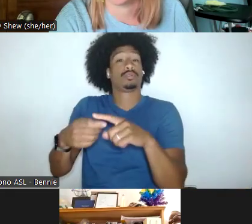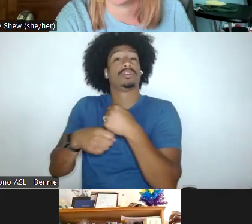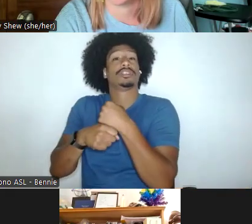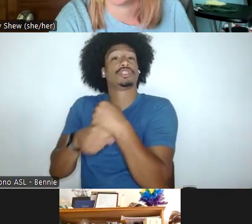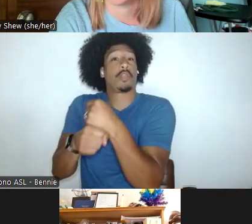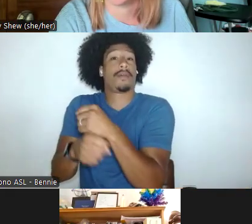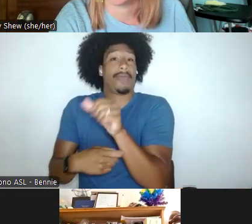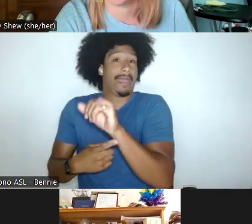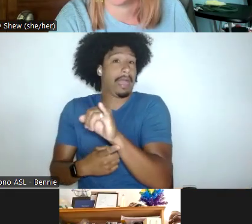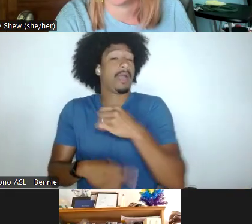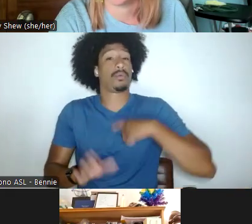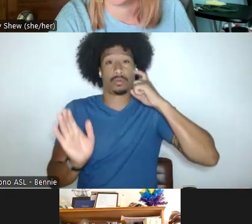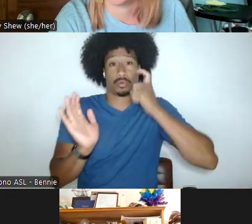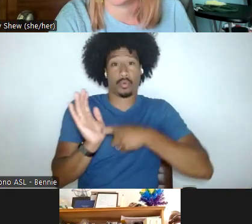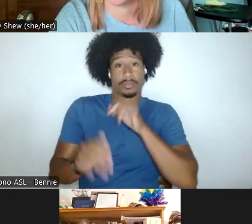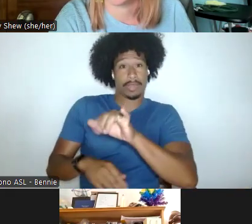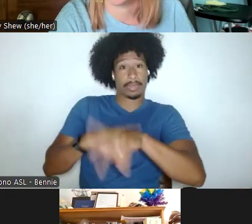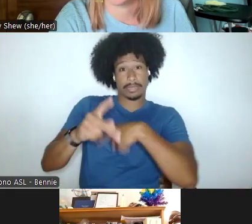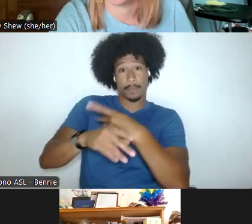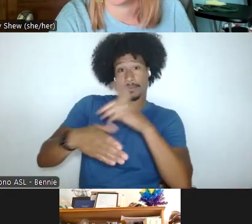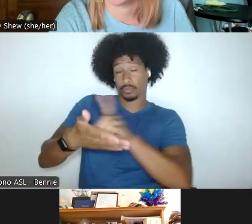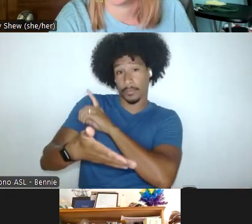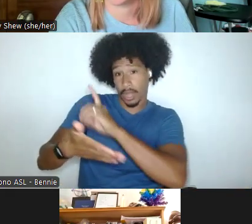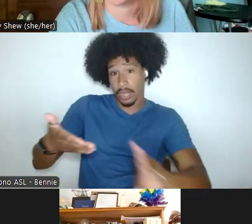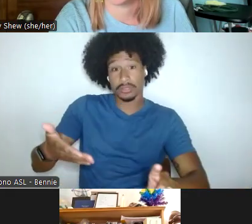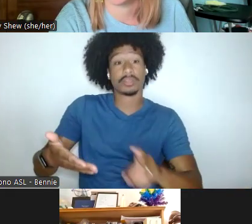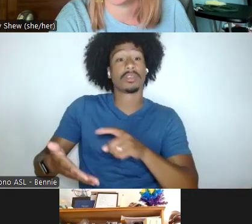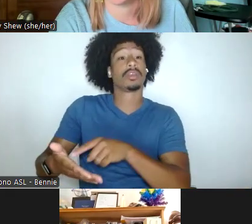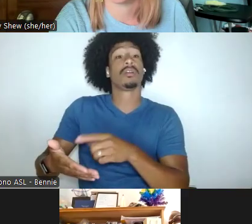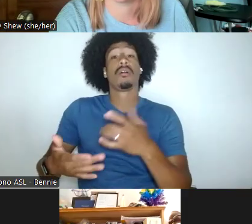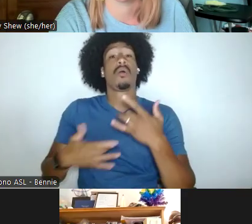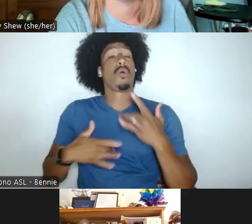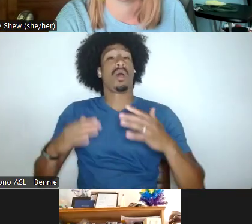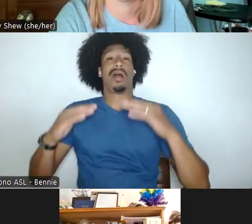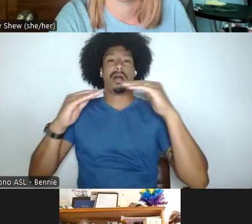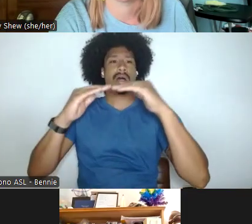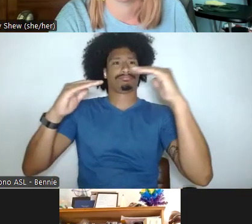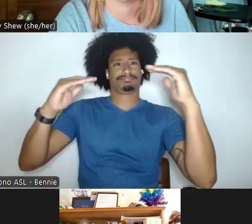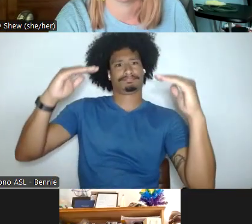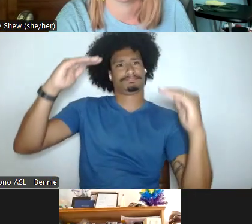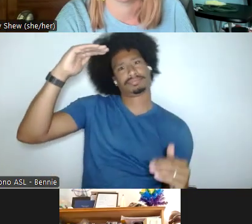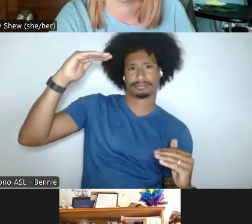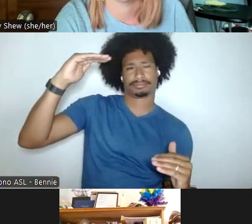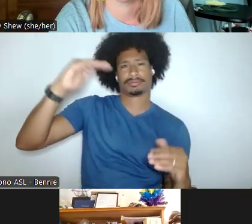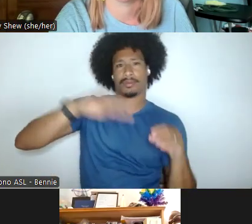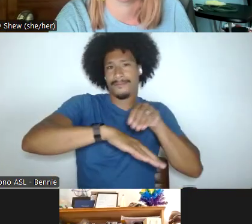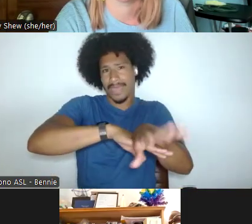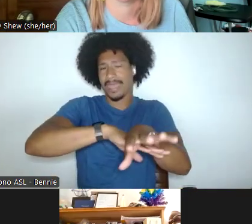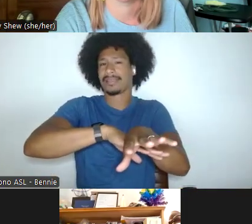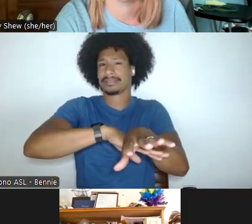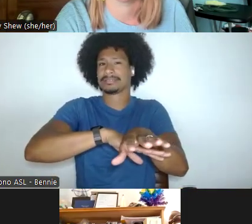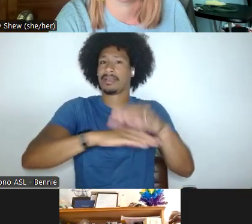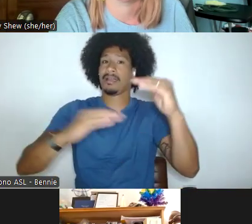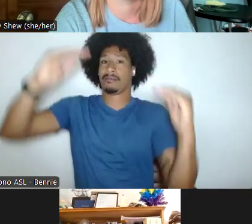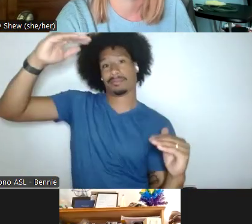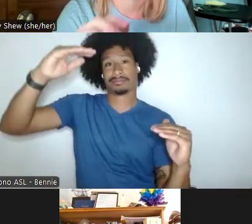that discrimination has had outsized kind of disproportionate effects on disabled populations. And